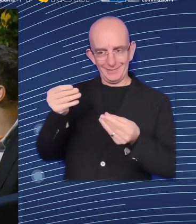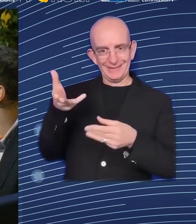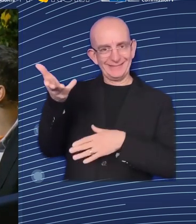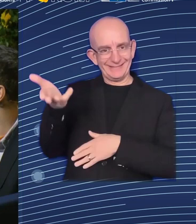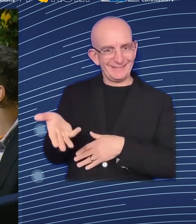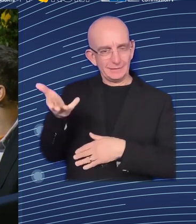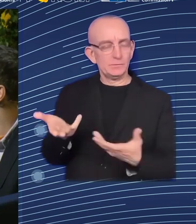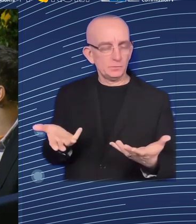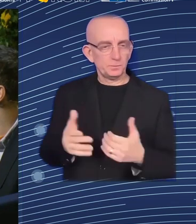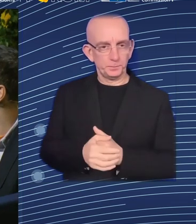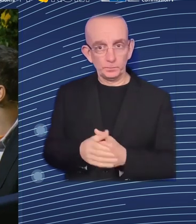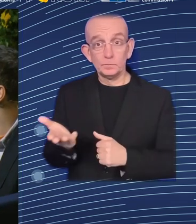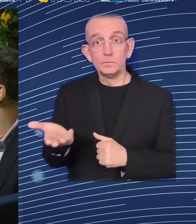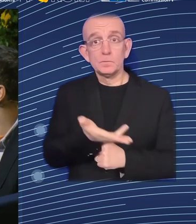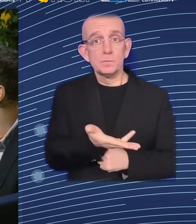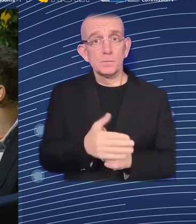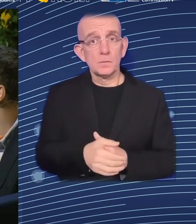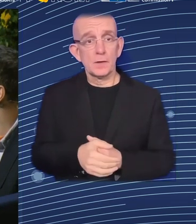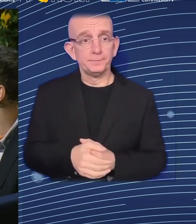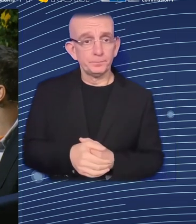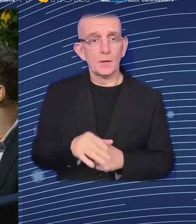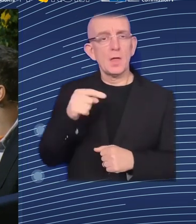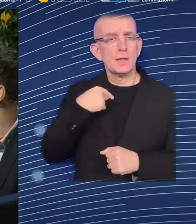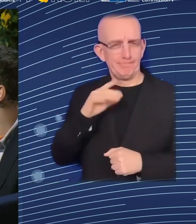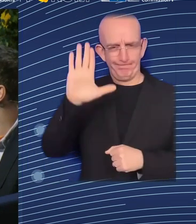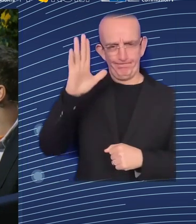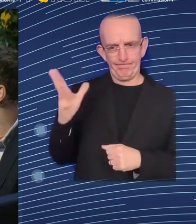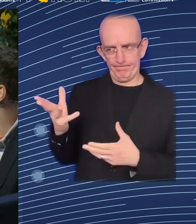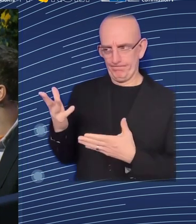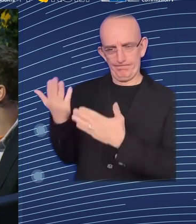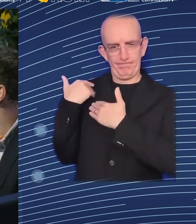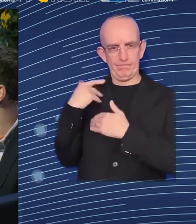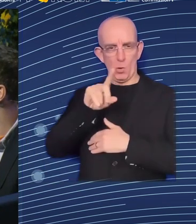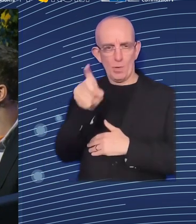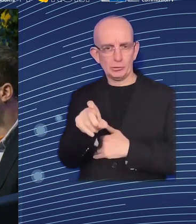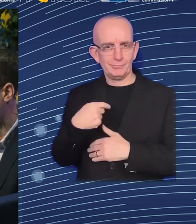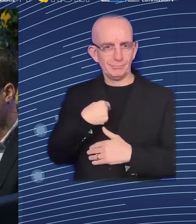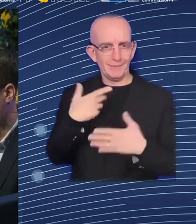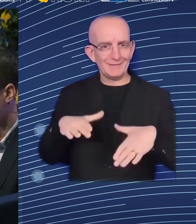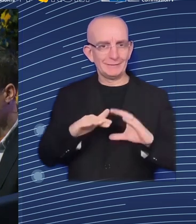actively promoted to workers who have been unfamiliar with those so far?